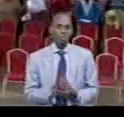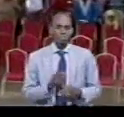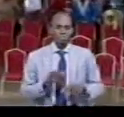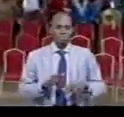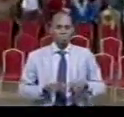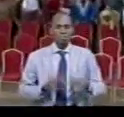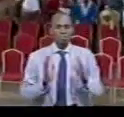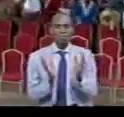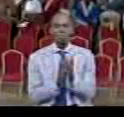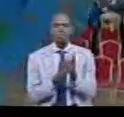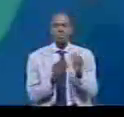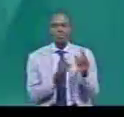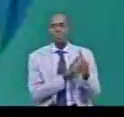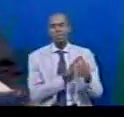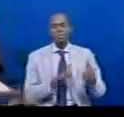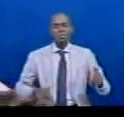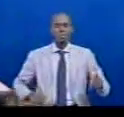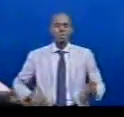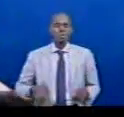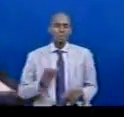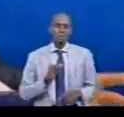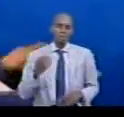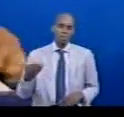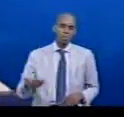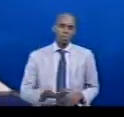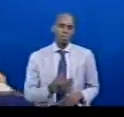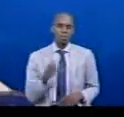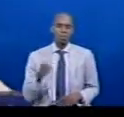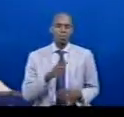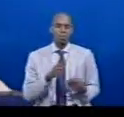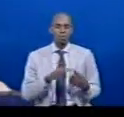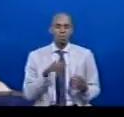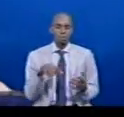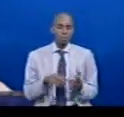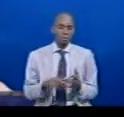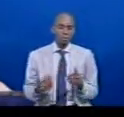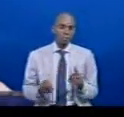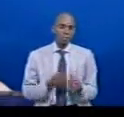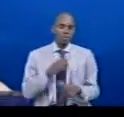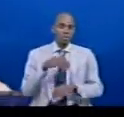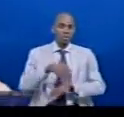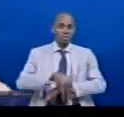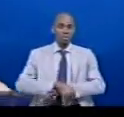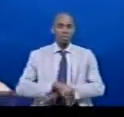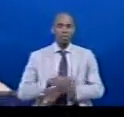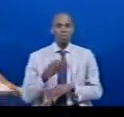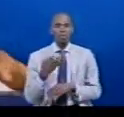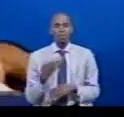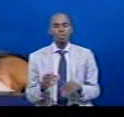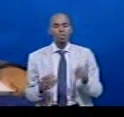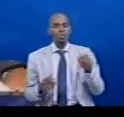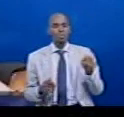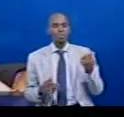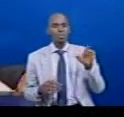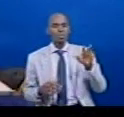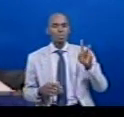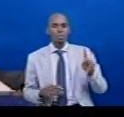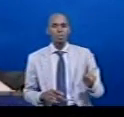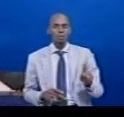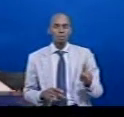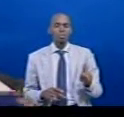Praise the Lord. I welcome you to this first night of GCK April